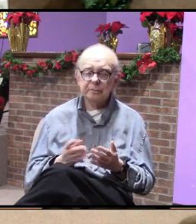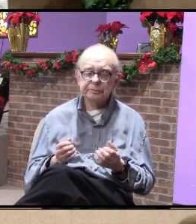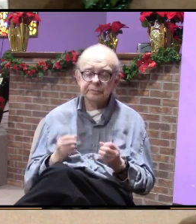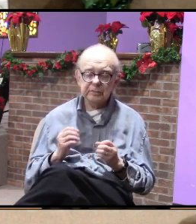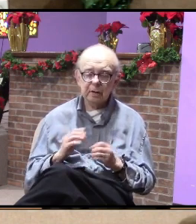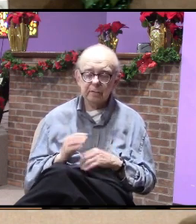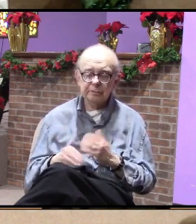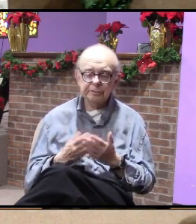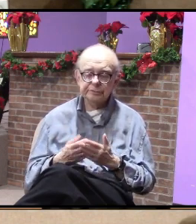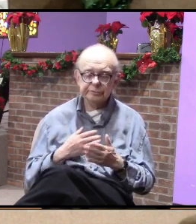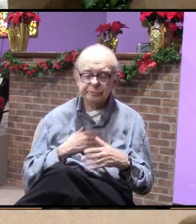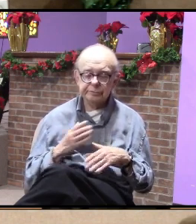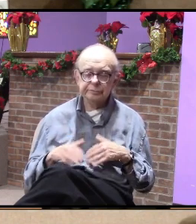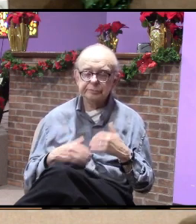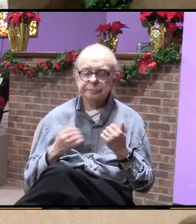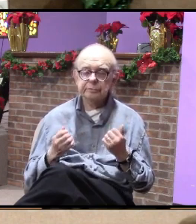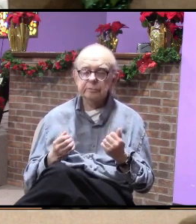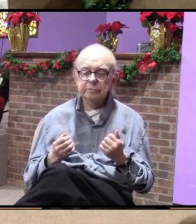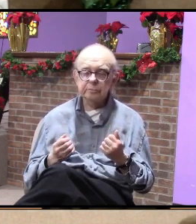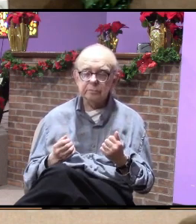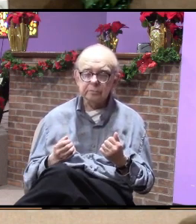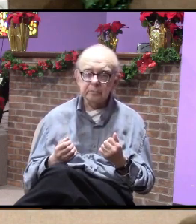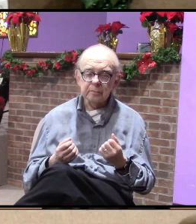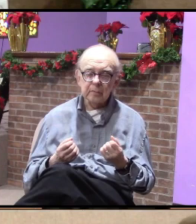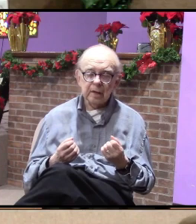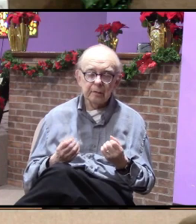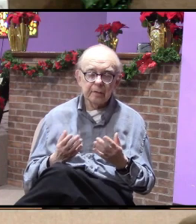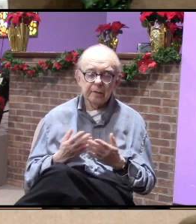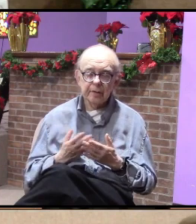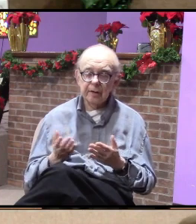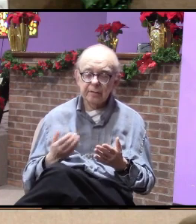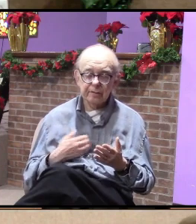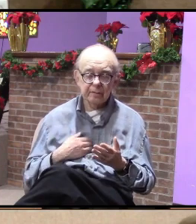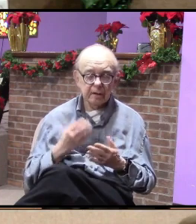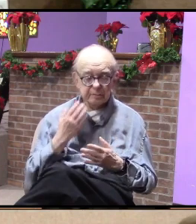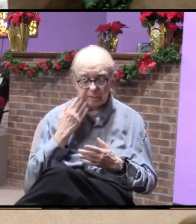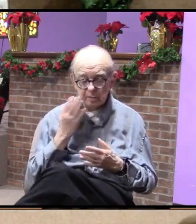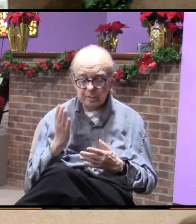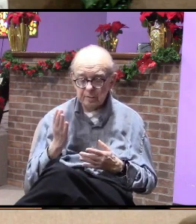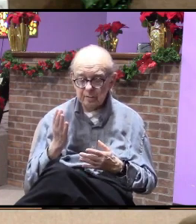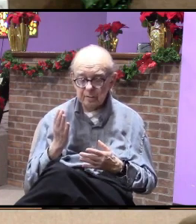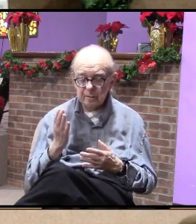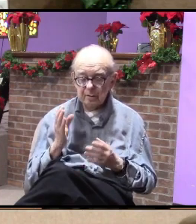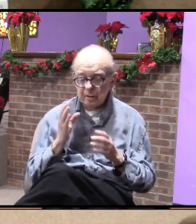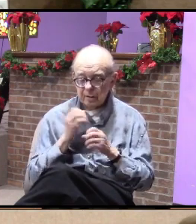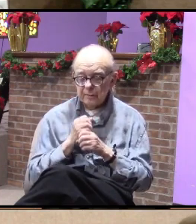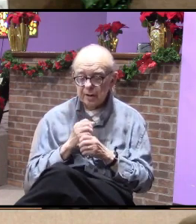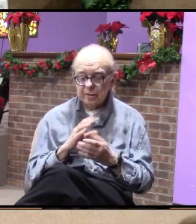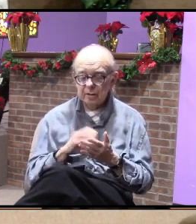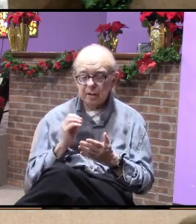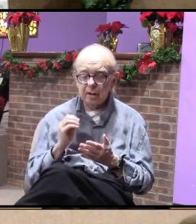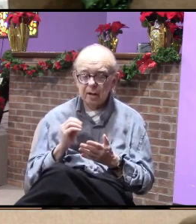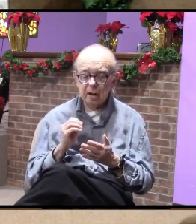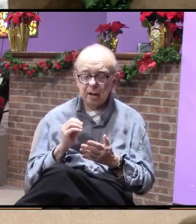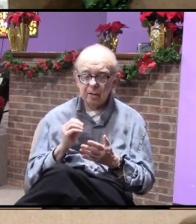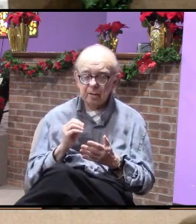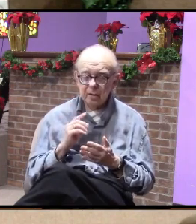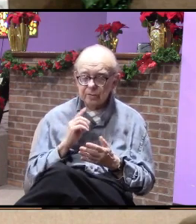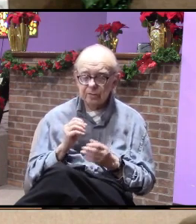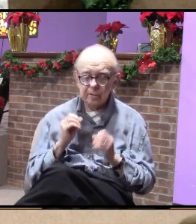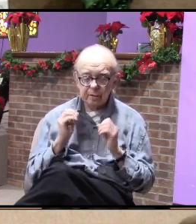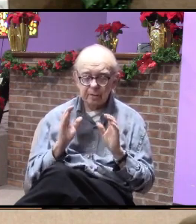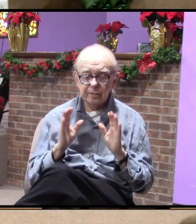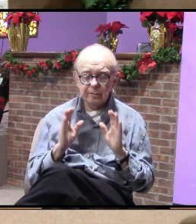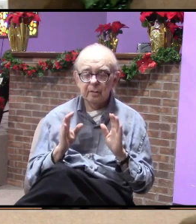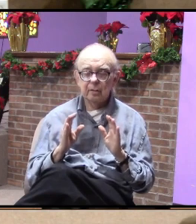church all my life. And there's a lot that I'm learning and I'm fascinated with, because it's amazing.